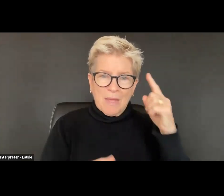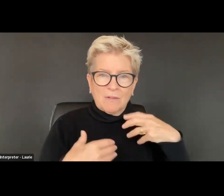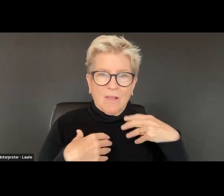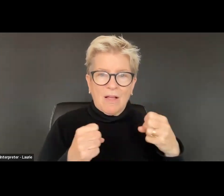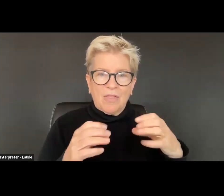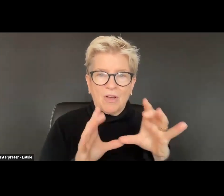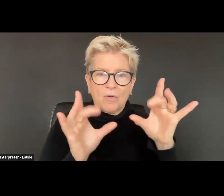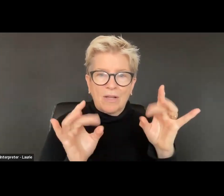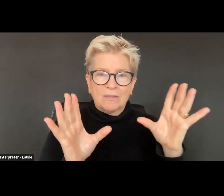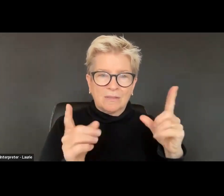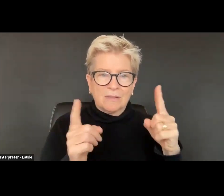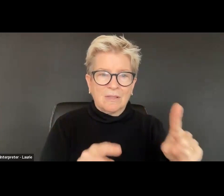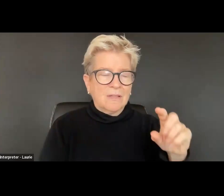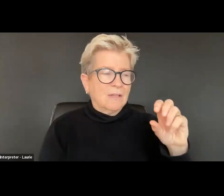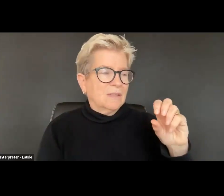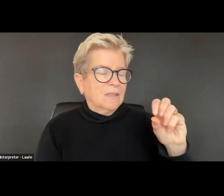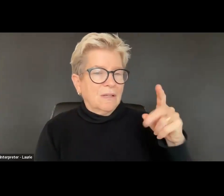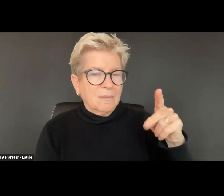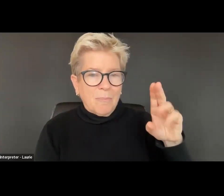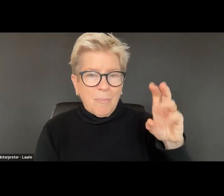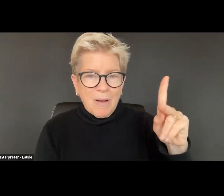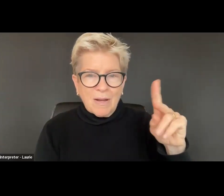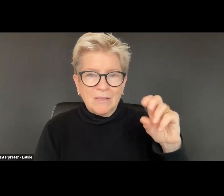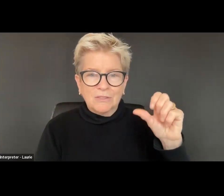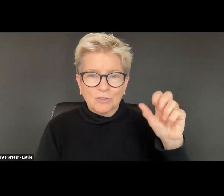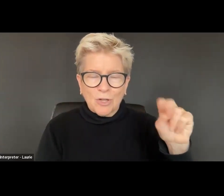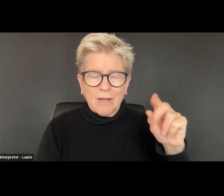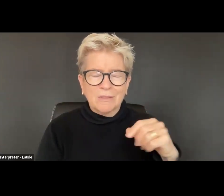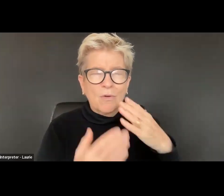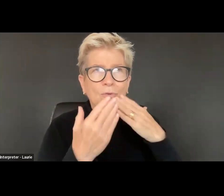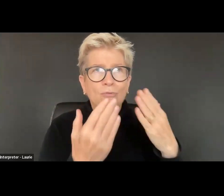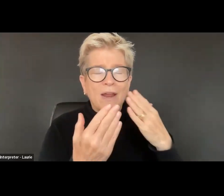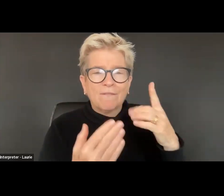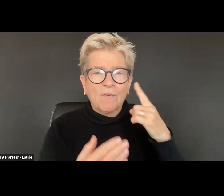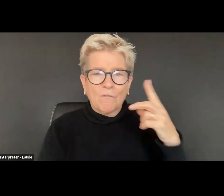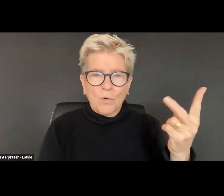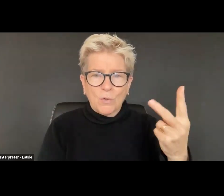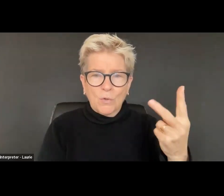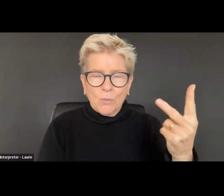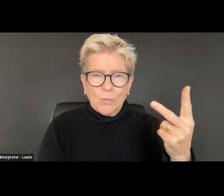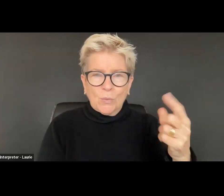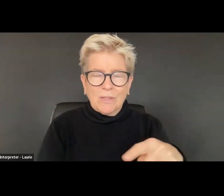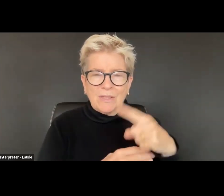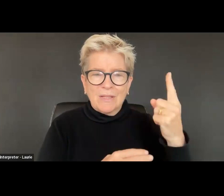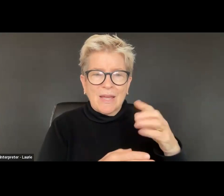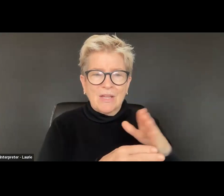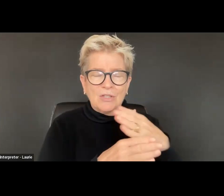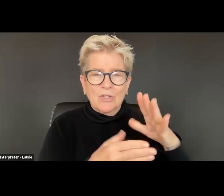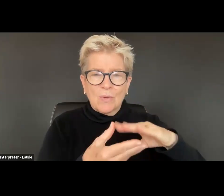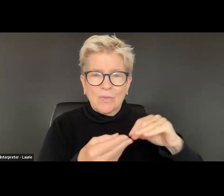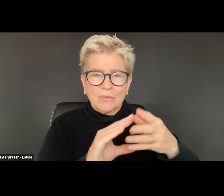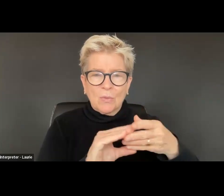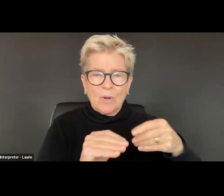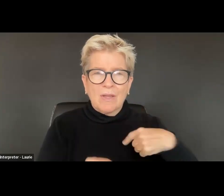and Puck and Sean, just so grateful for you today and for sharing your story. I